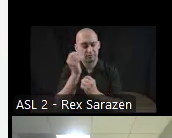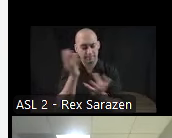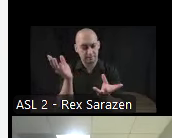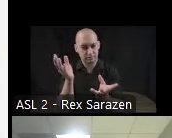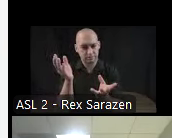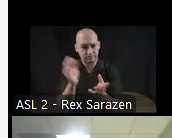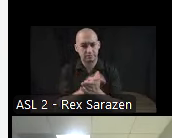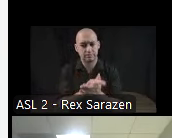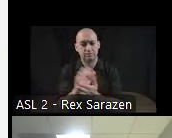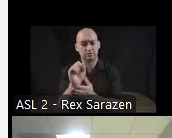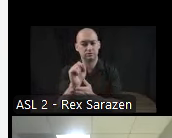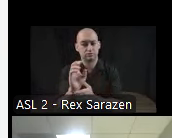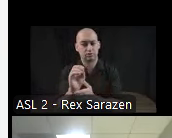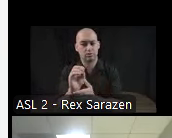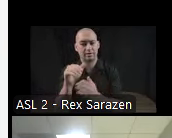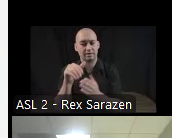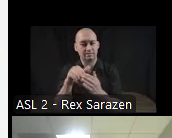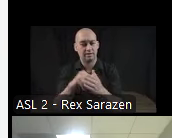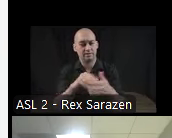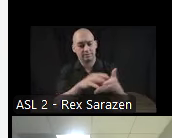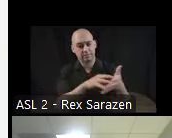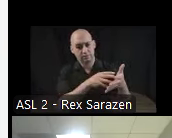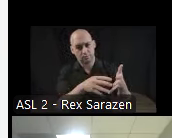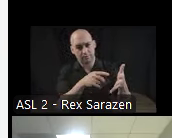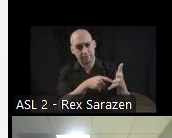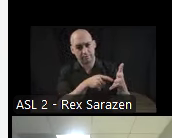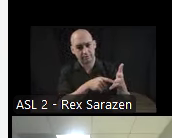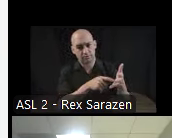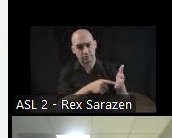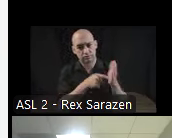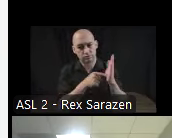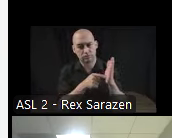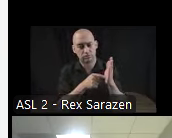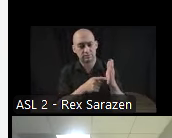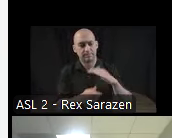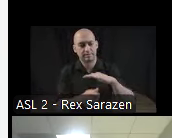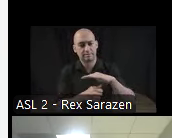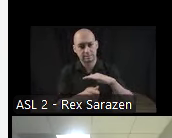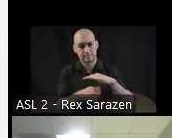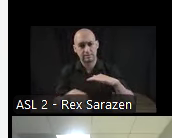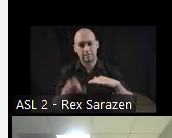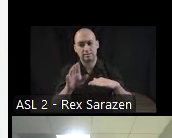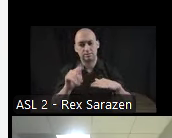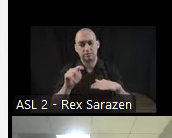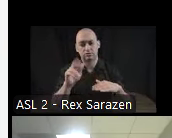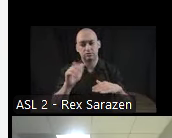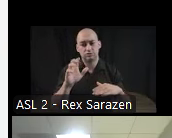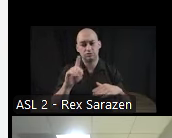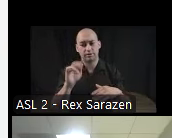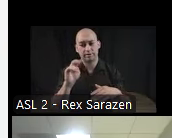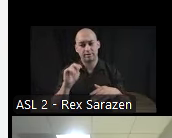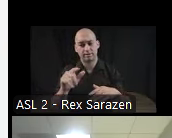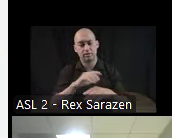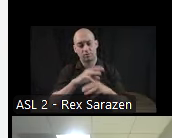And so in this graph here, it shows basically the tracking the global